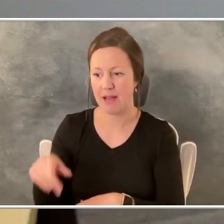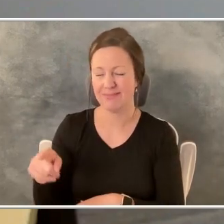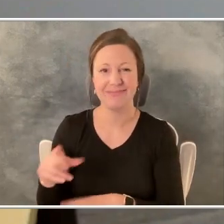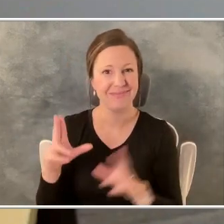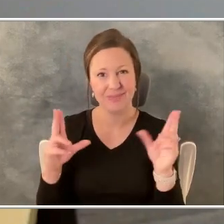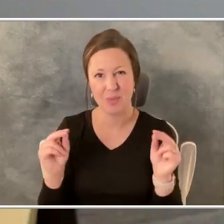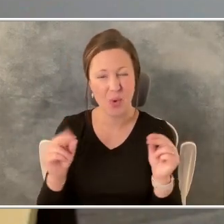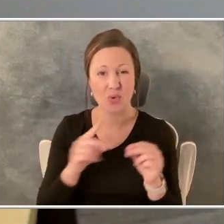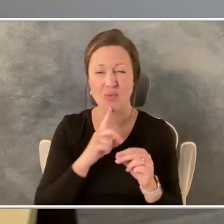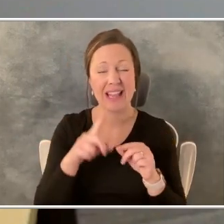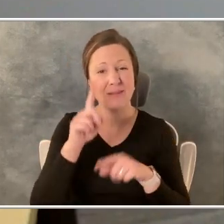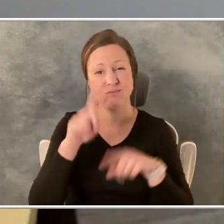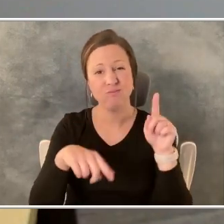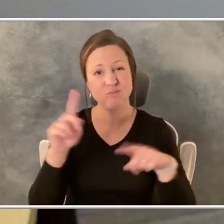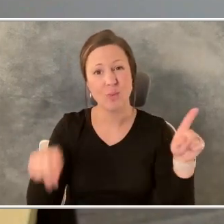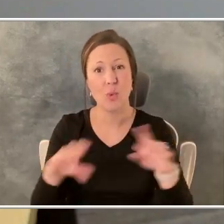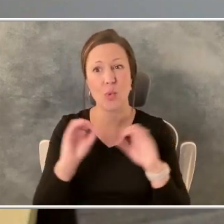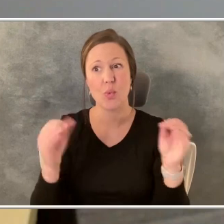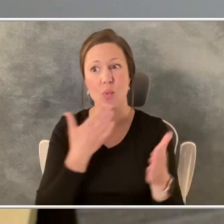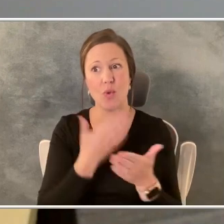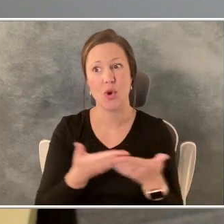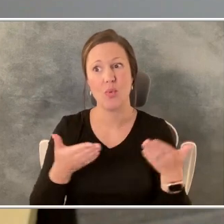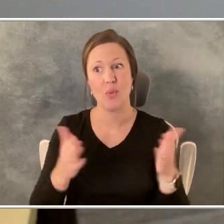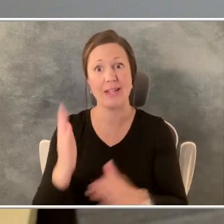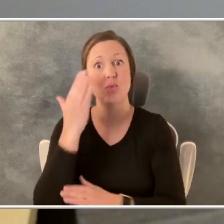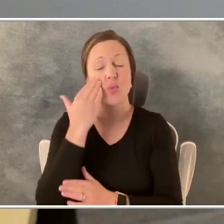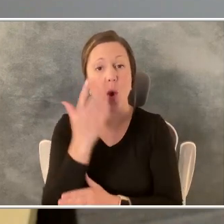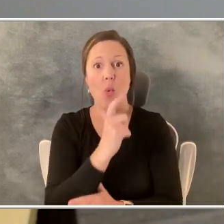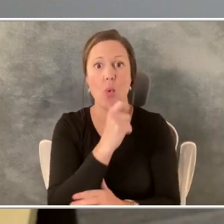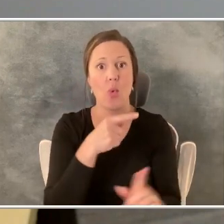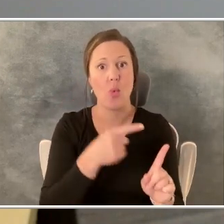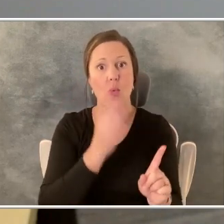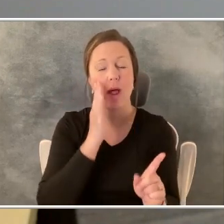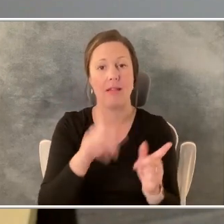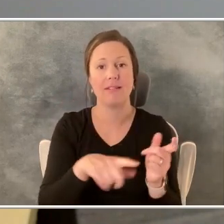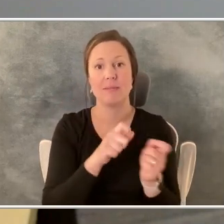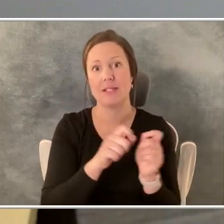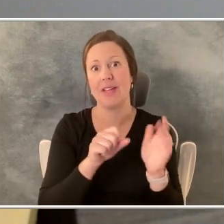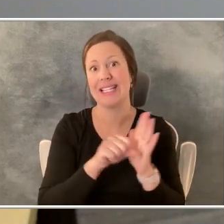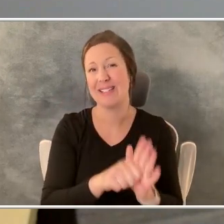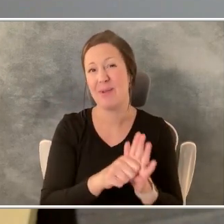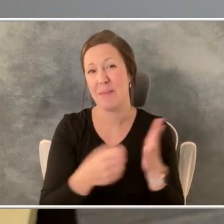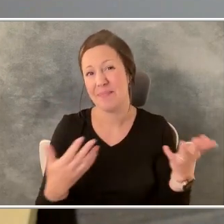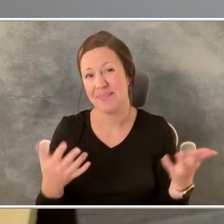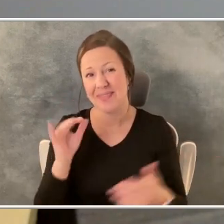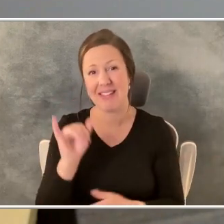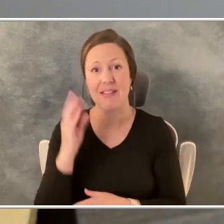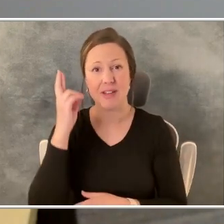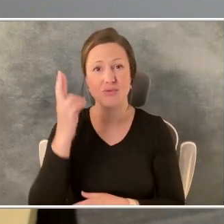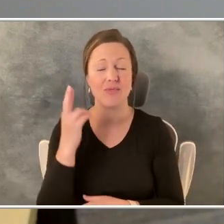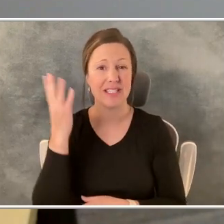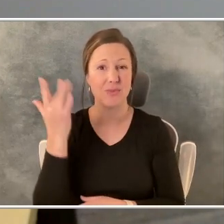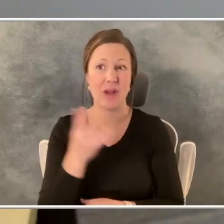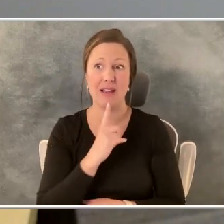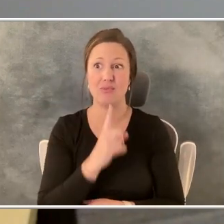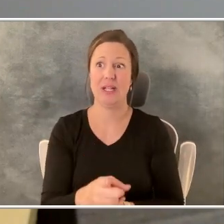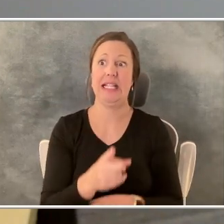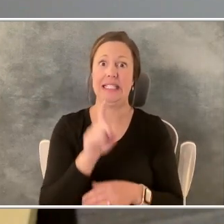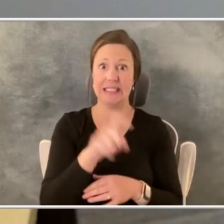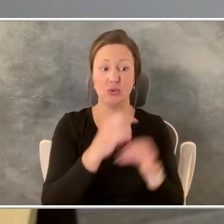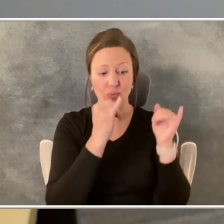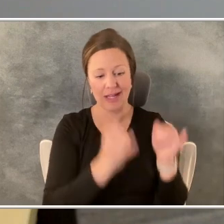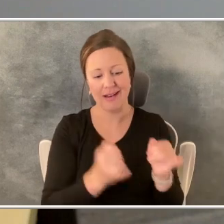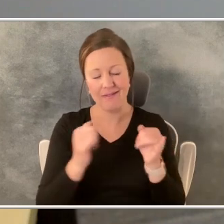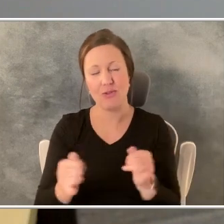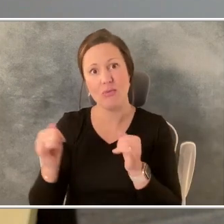there's not a good way to tell who will get what symptoms. And that's the reason why I think it needs to be very individualized when you talk to